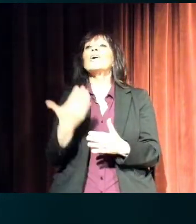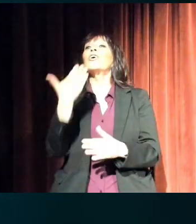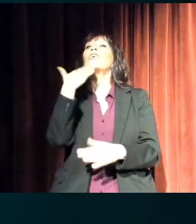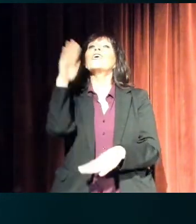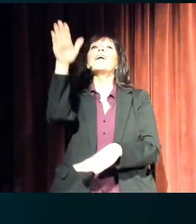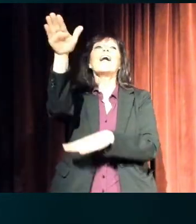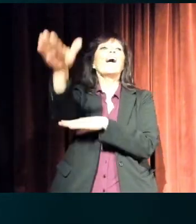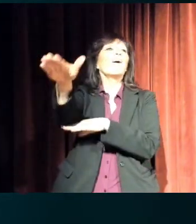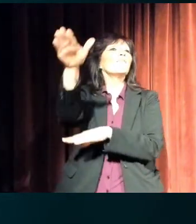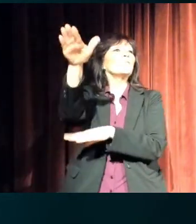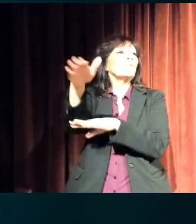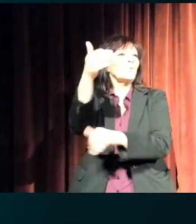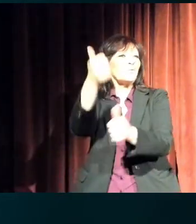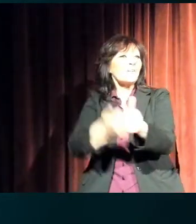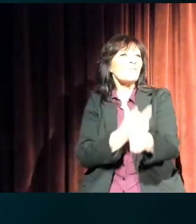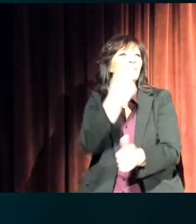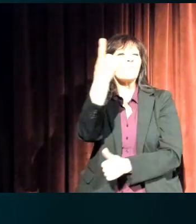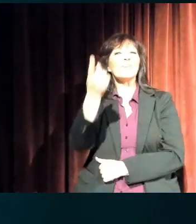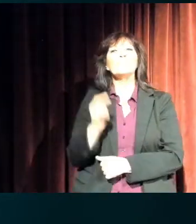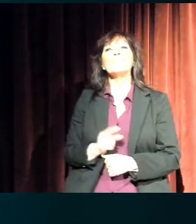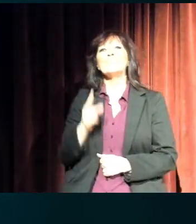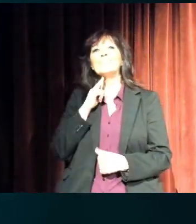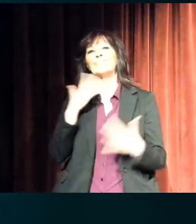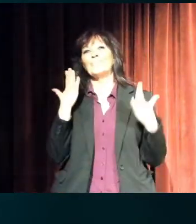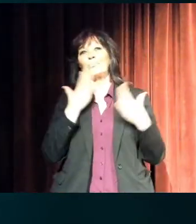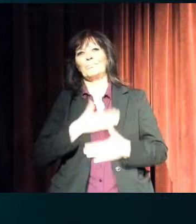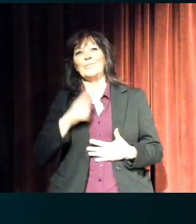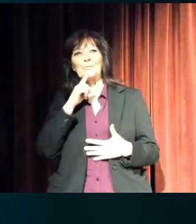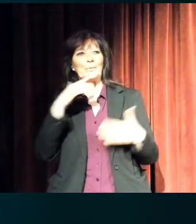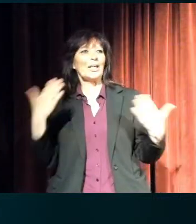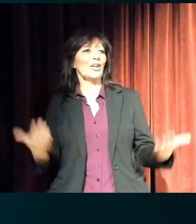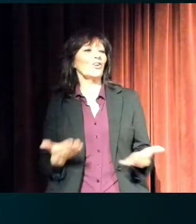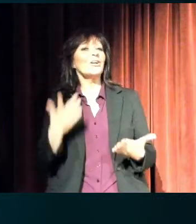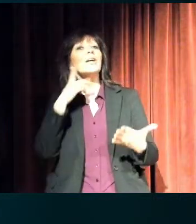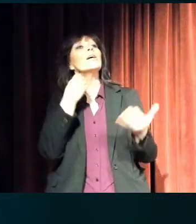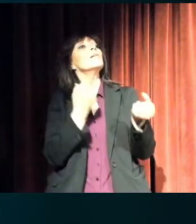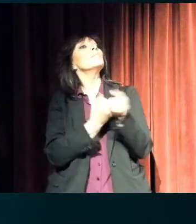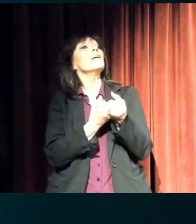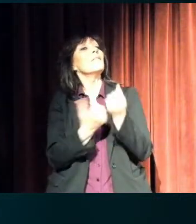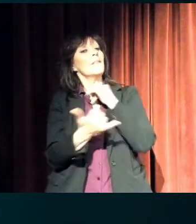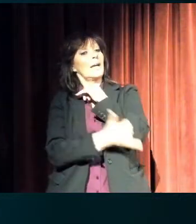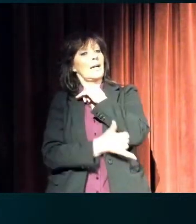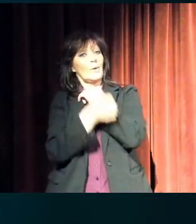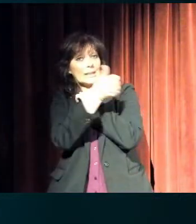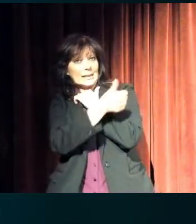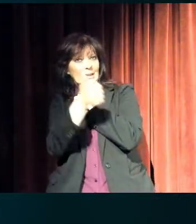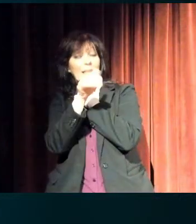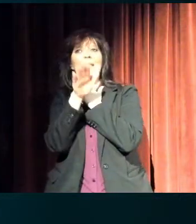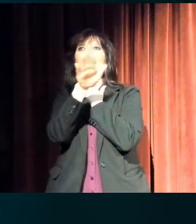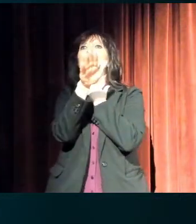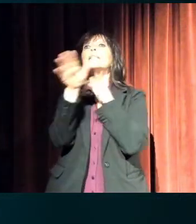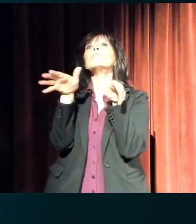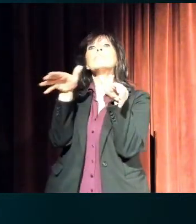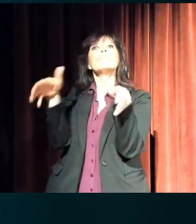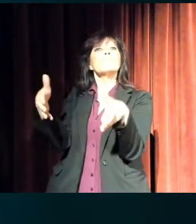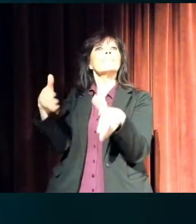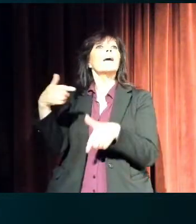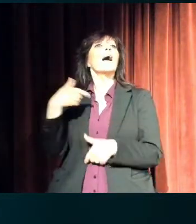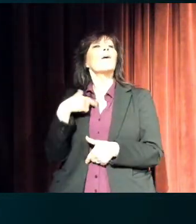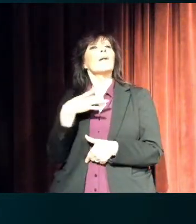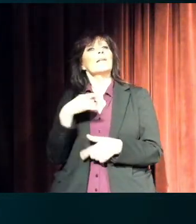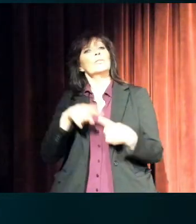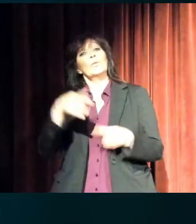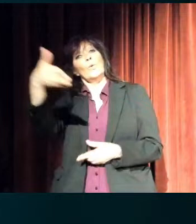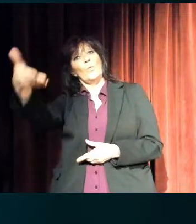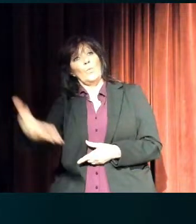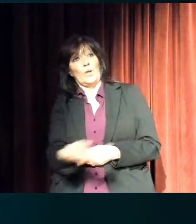Good afternoon, everyone. It's a pleasure to be here, and on behalf of the county executive and his administration, I would like